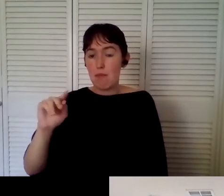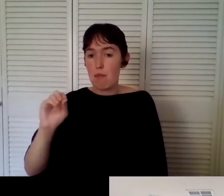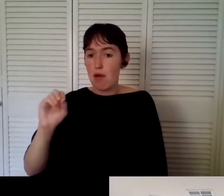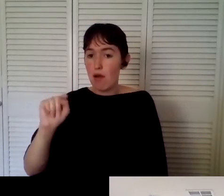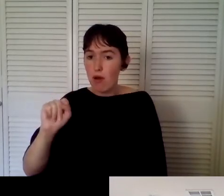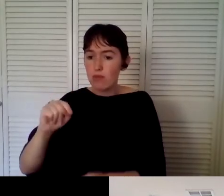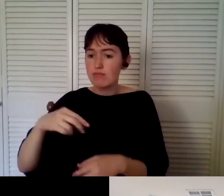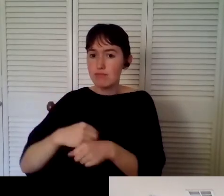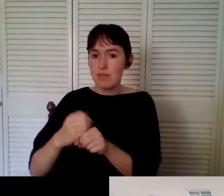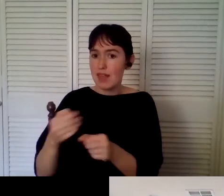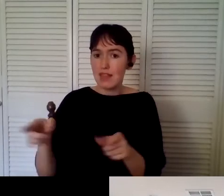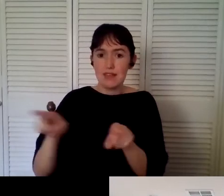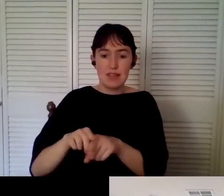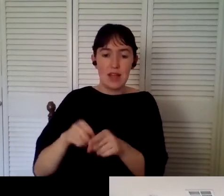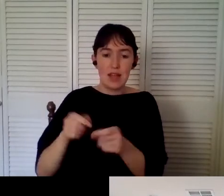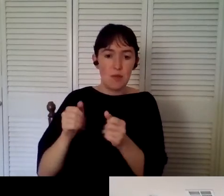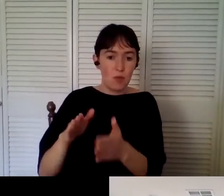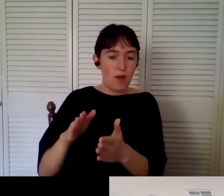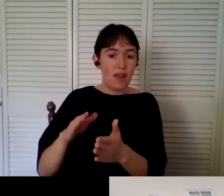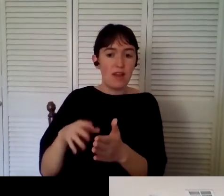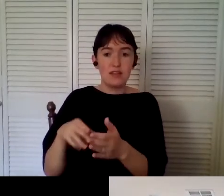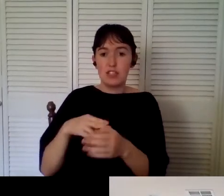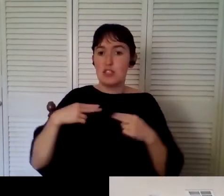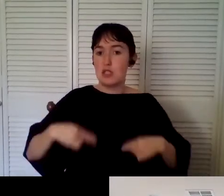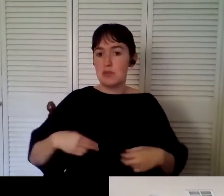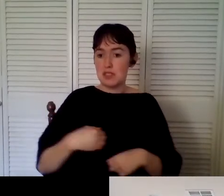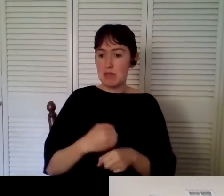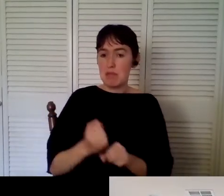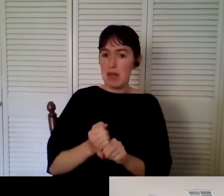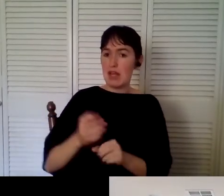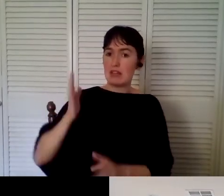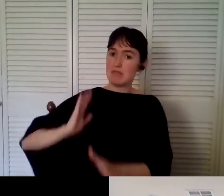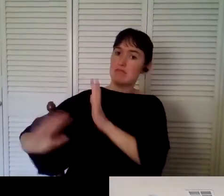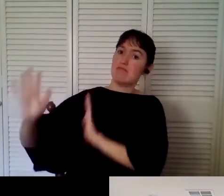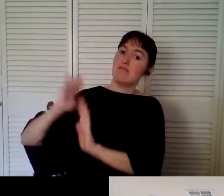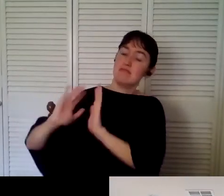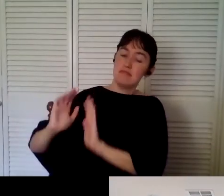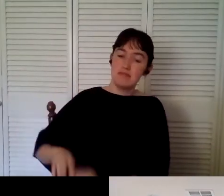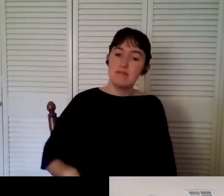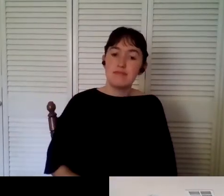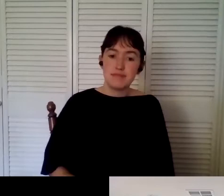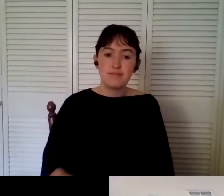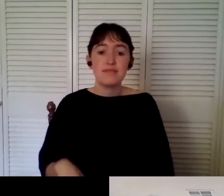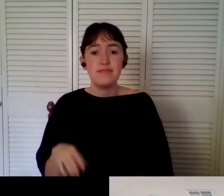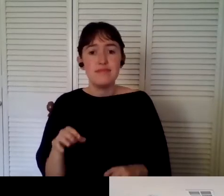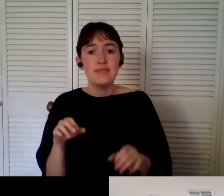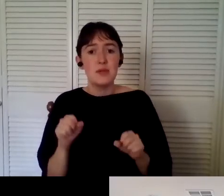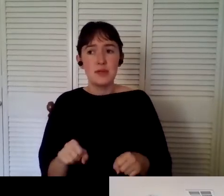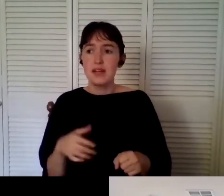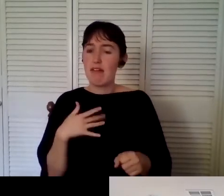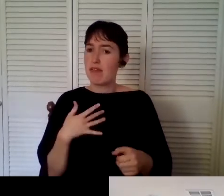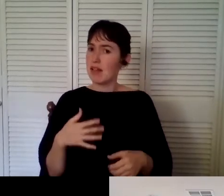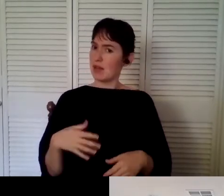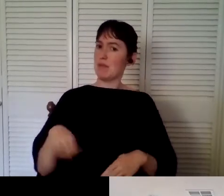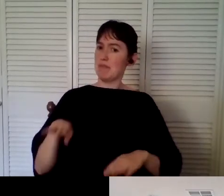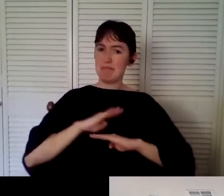kind of starting from like the beginning like that can be pretty humbling, because you're like, oh, this caveman figured this out, I should be able to figure this out. And